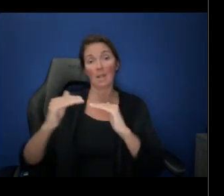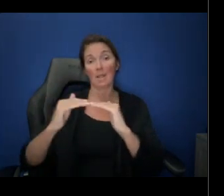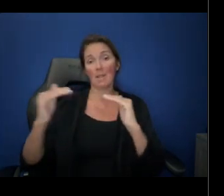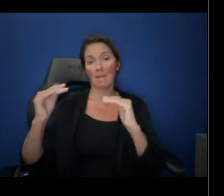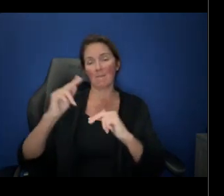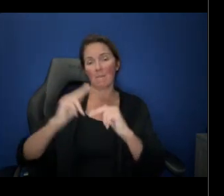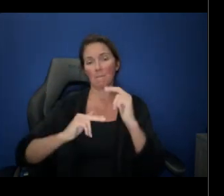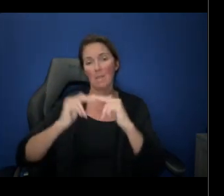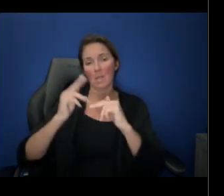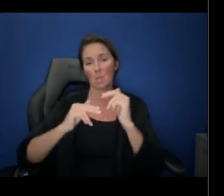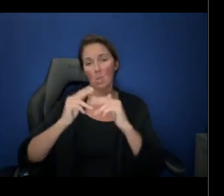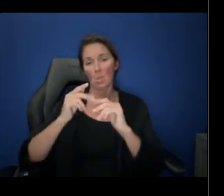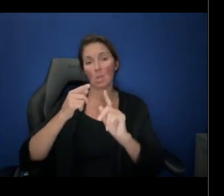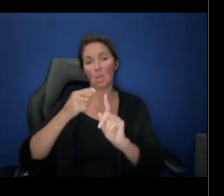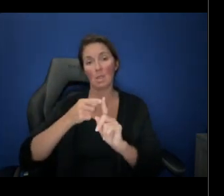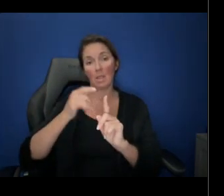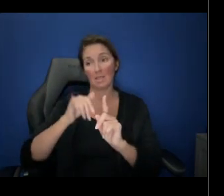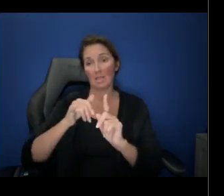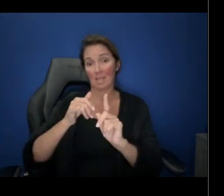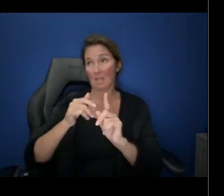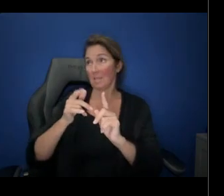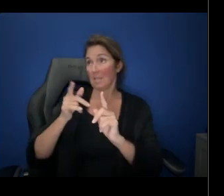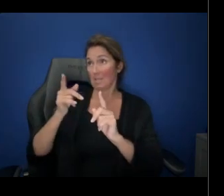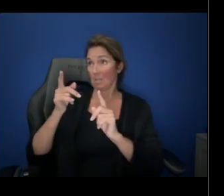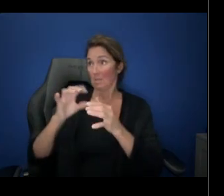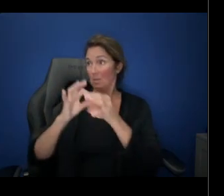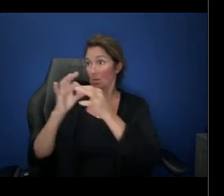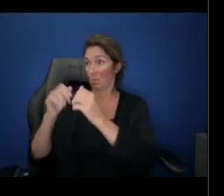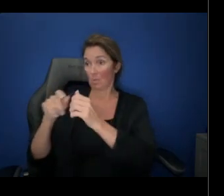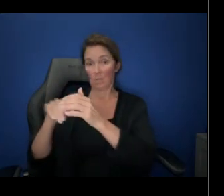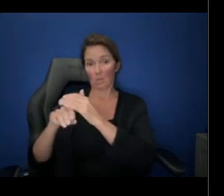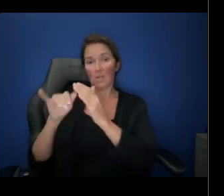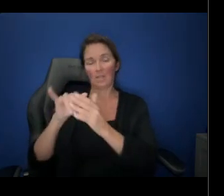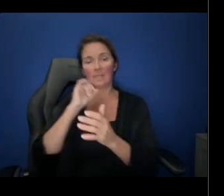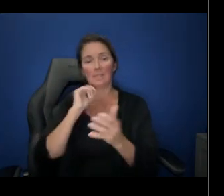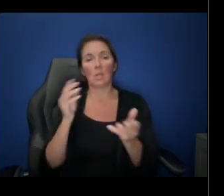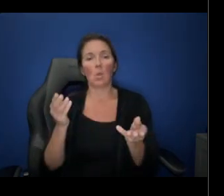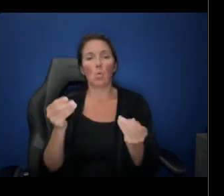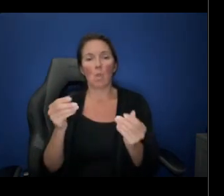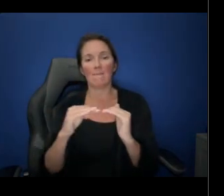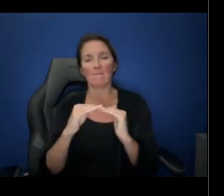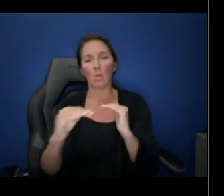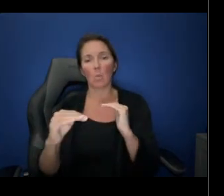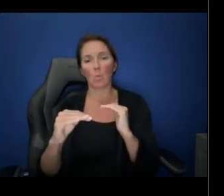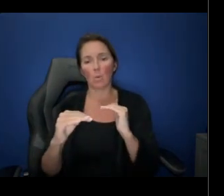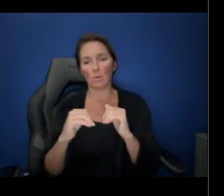building served by that entrance is considered a ground floor.